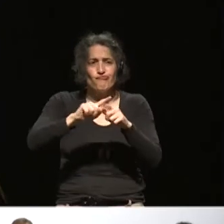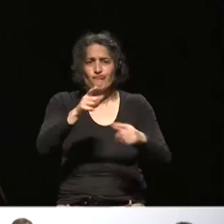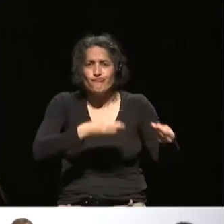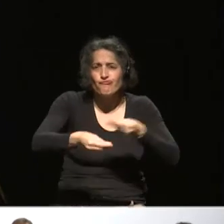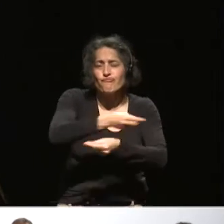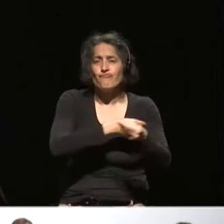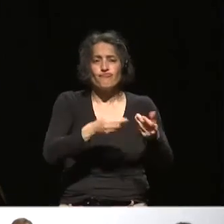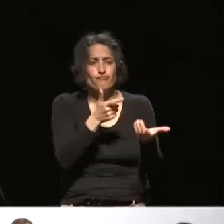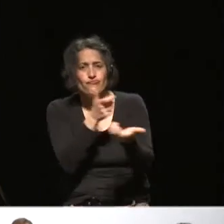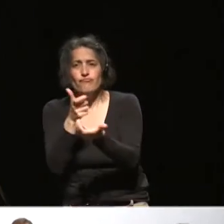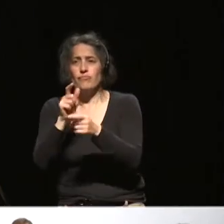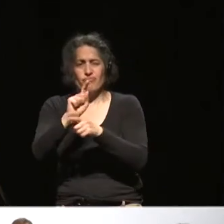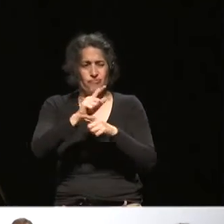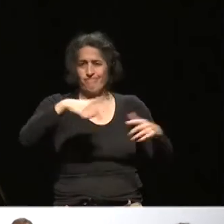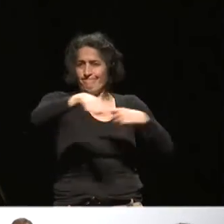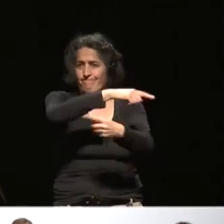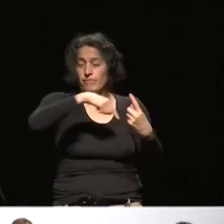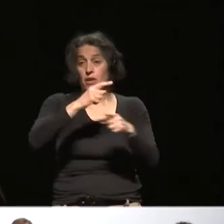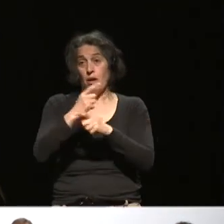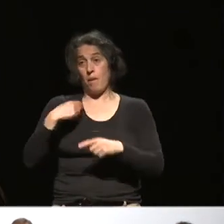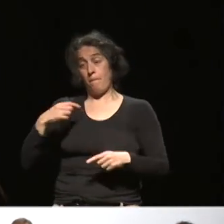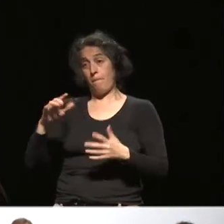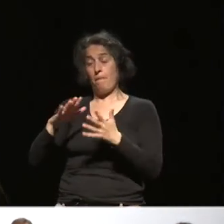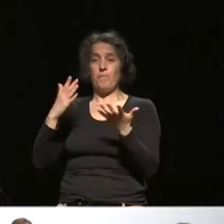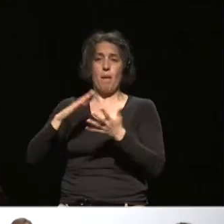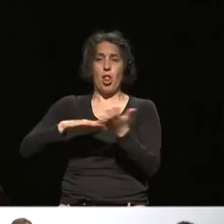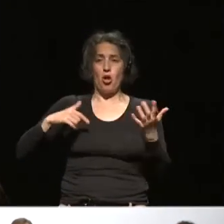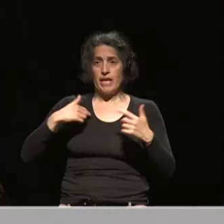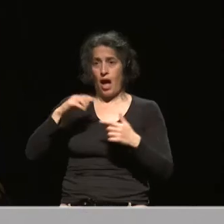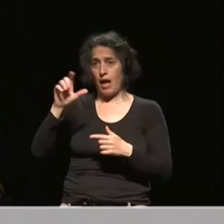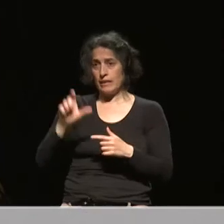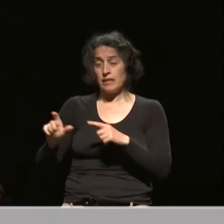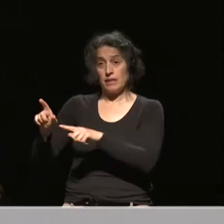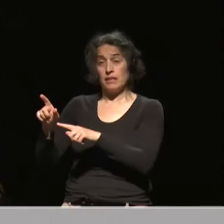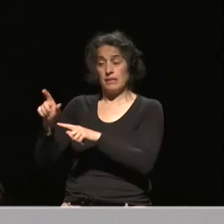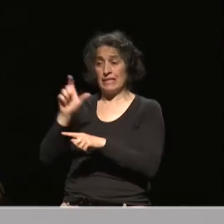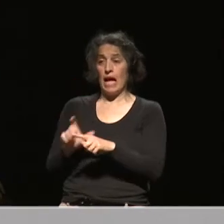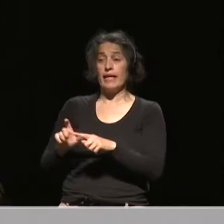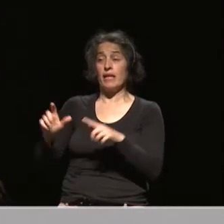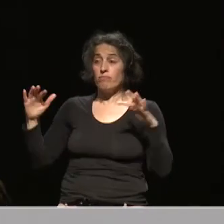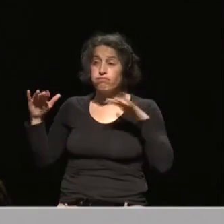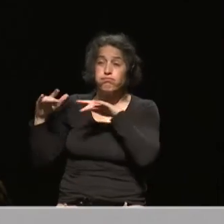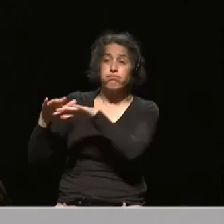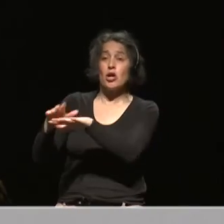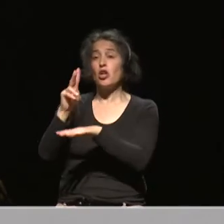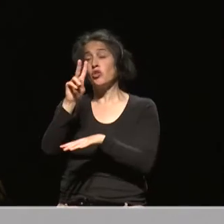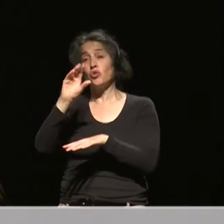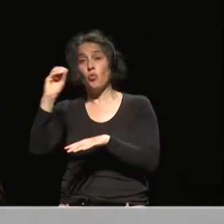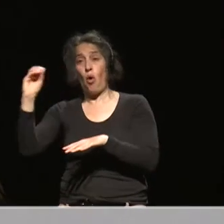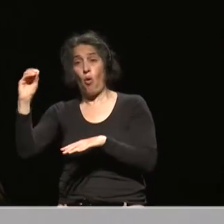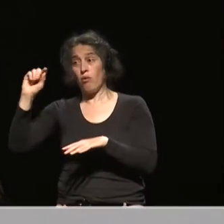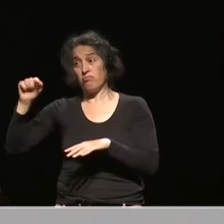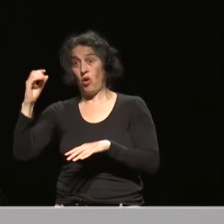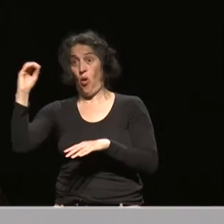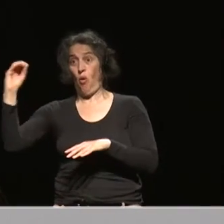city, 200,000 people in the streets 2 months ago against corruption and against the role of organized crime. And you know what